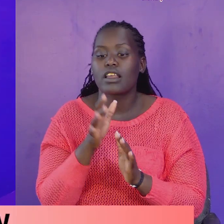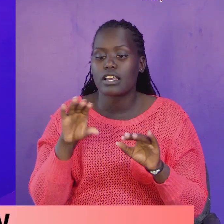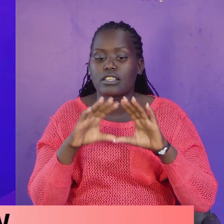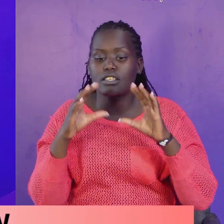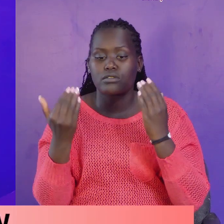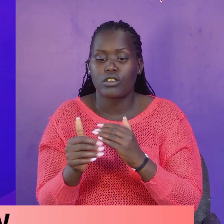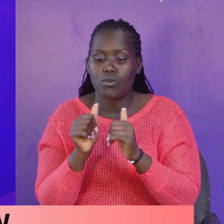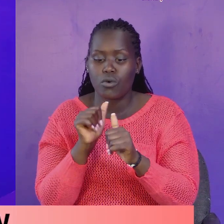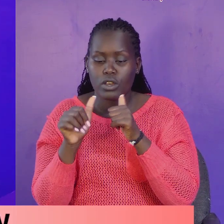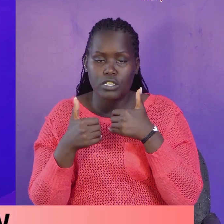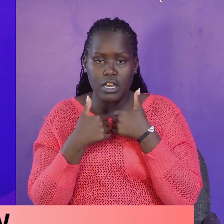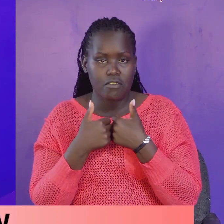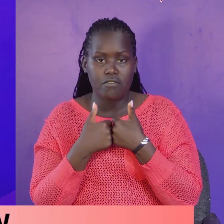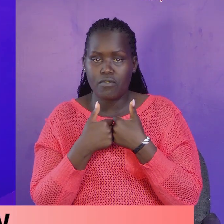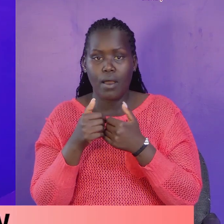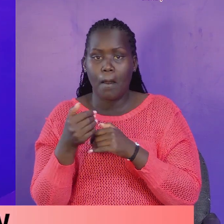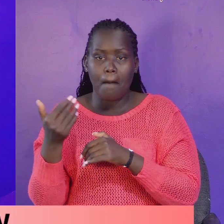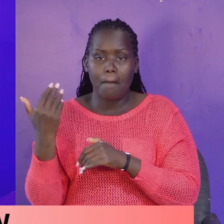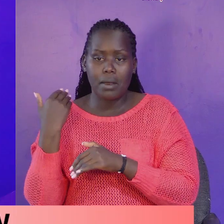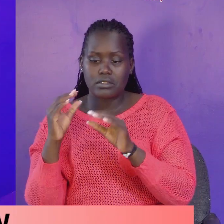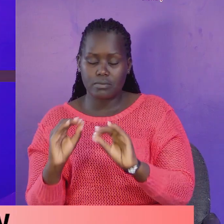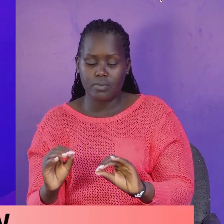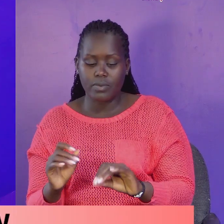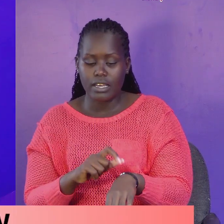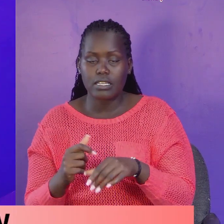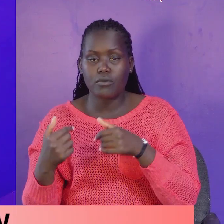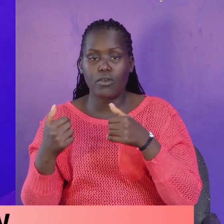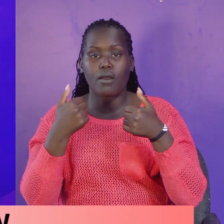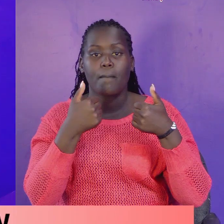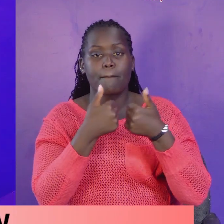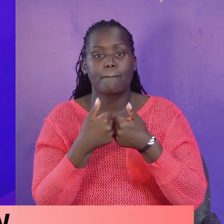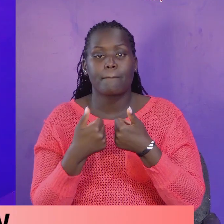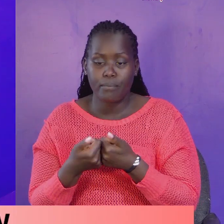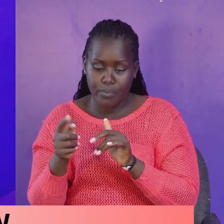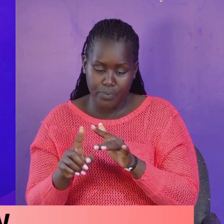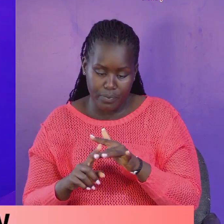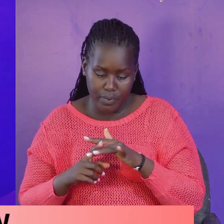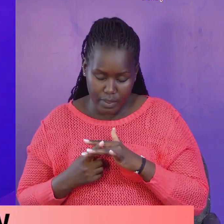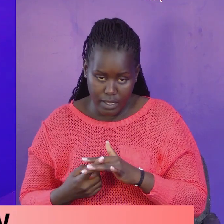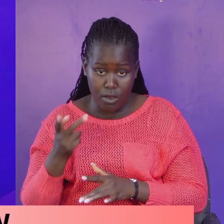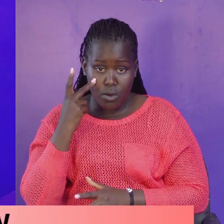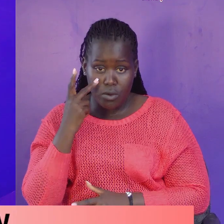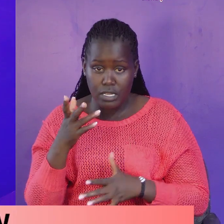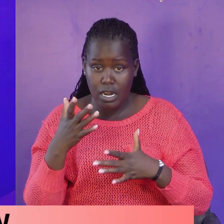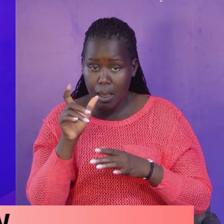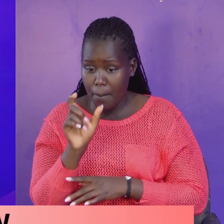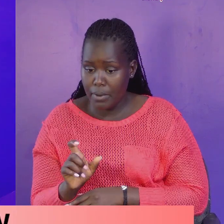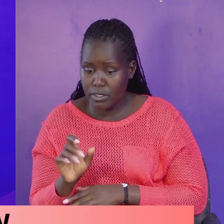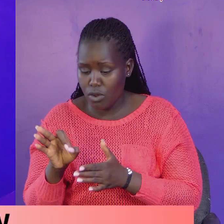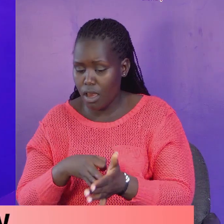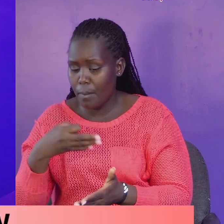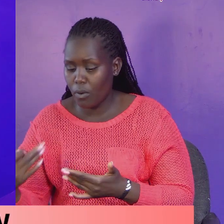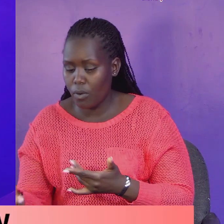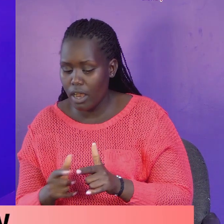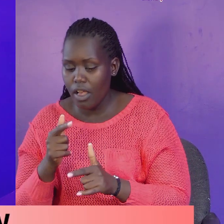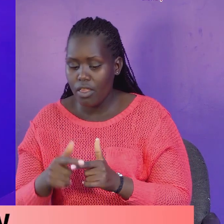no setbacks. Yeah. So when a competition is starting, wakiona mtu amegongwa miguu na akaanguka chini, they have